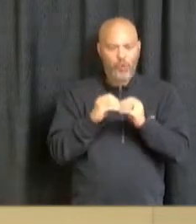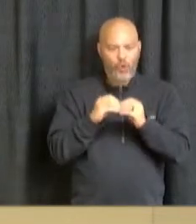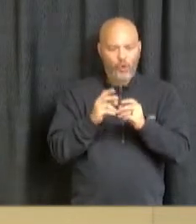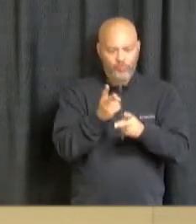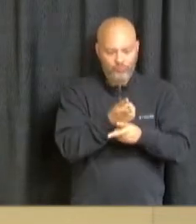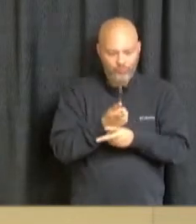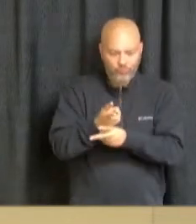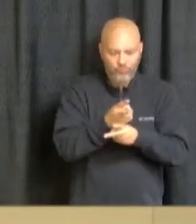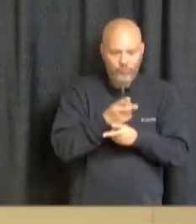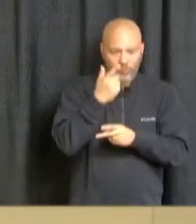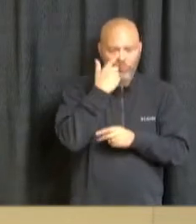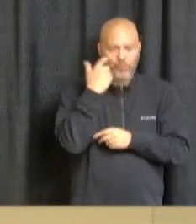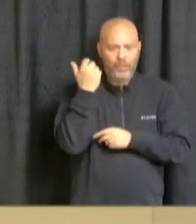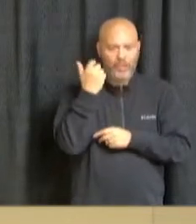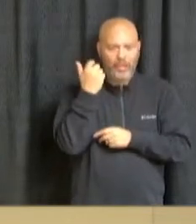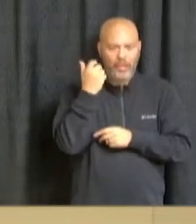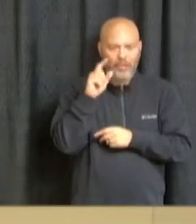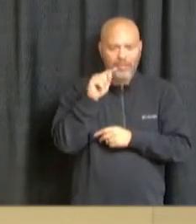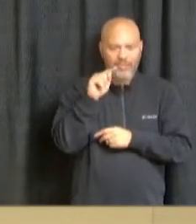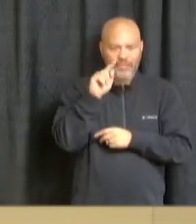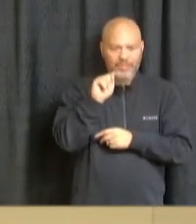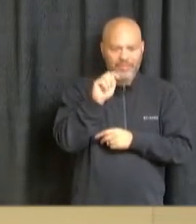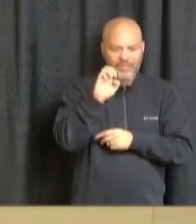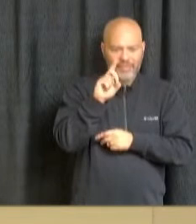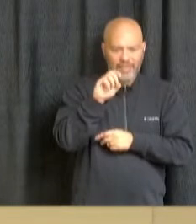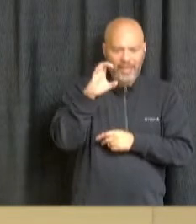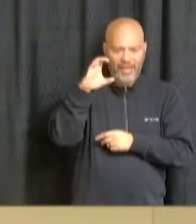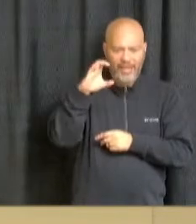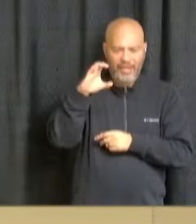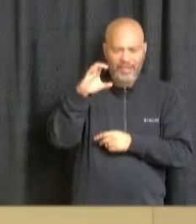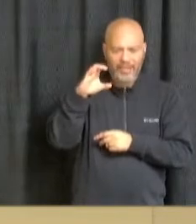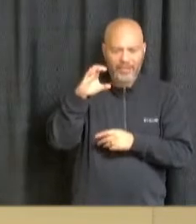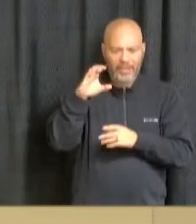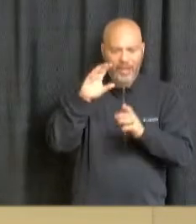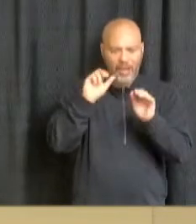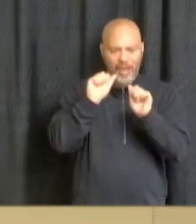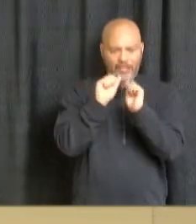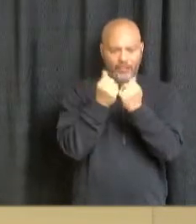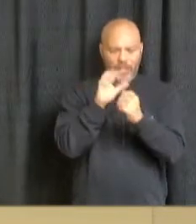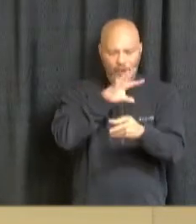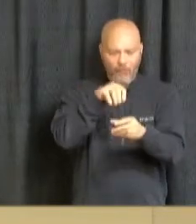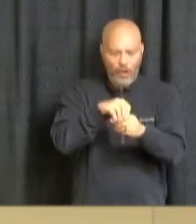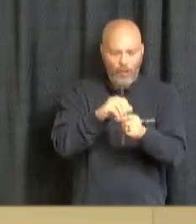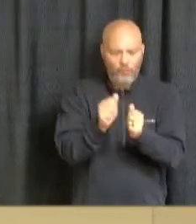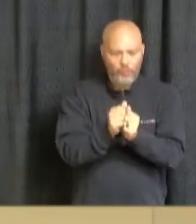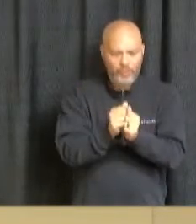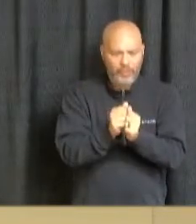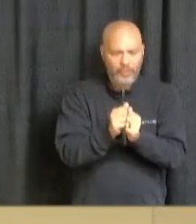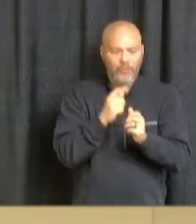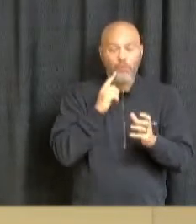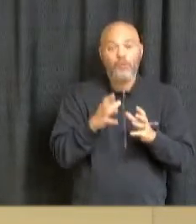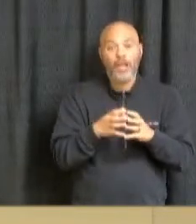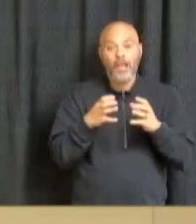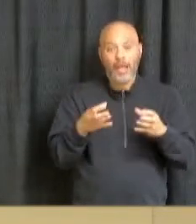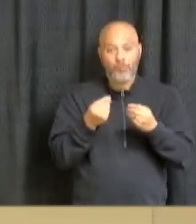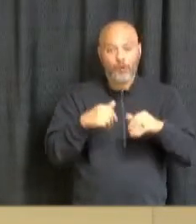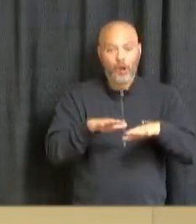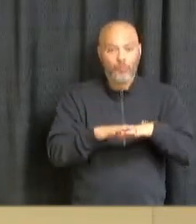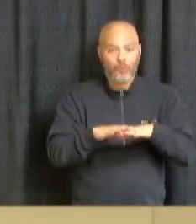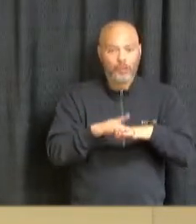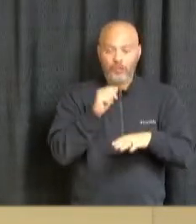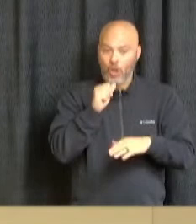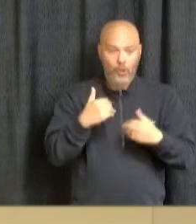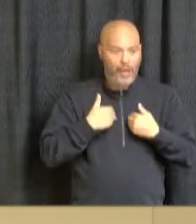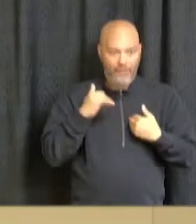supervision over it because of the Tennessee Department of Environmental and Conservation involvement, which a lot of properties